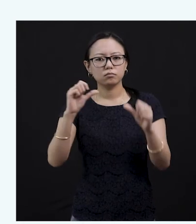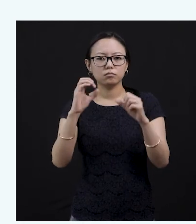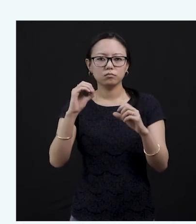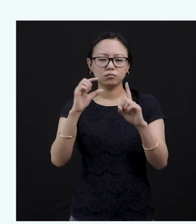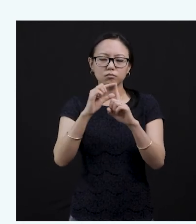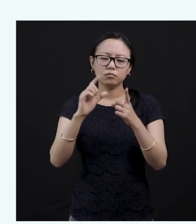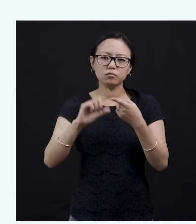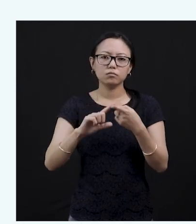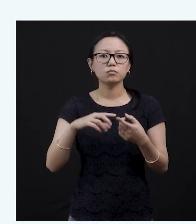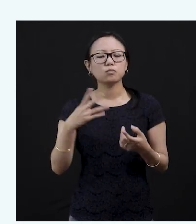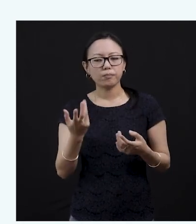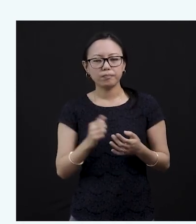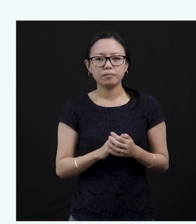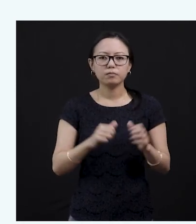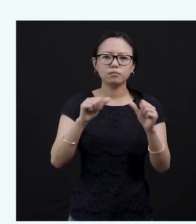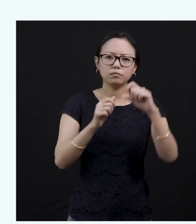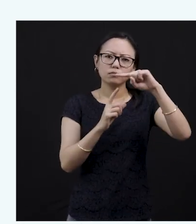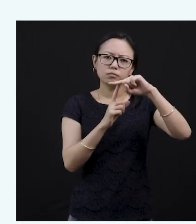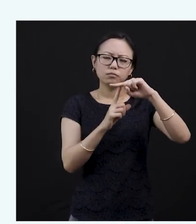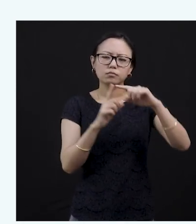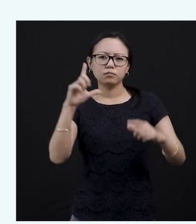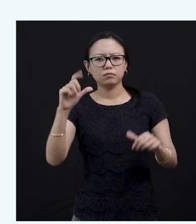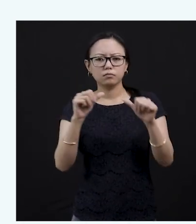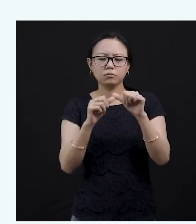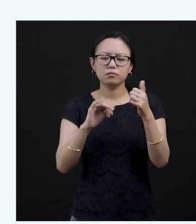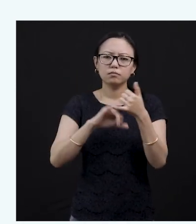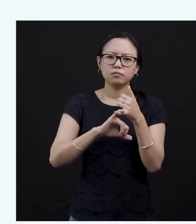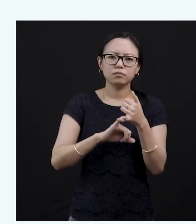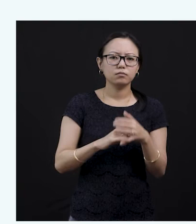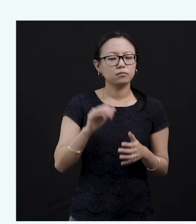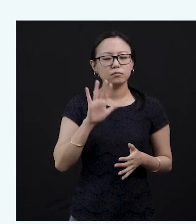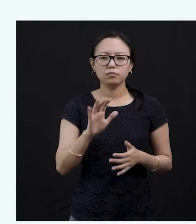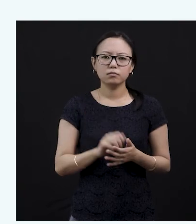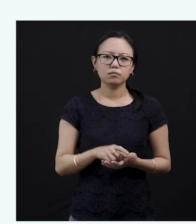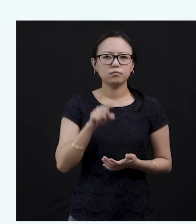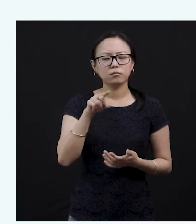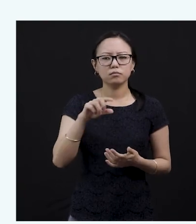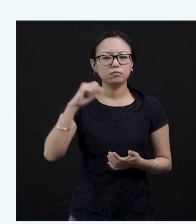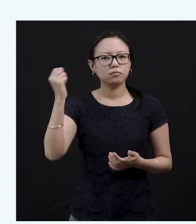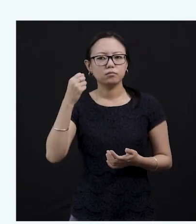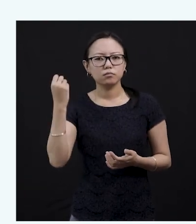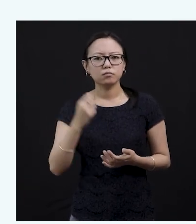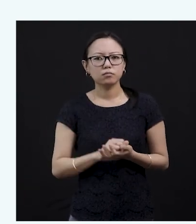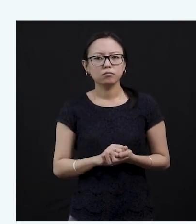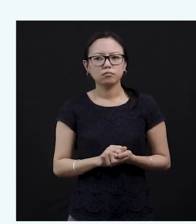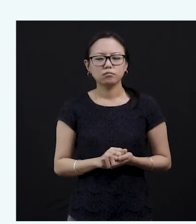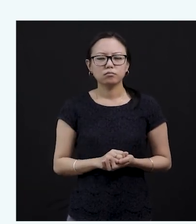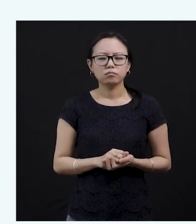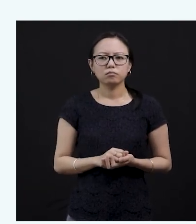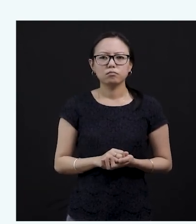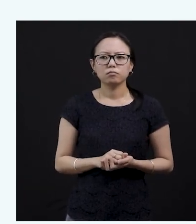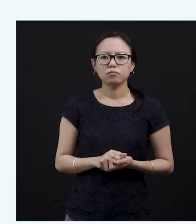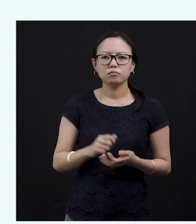atlas where there are maps, where there are longitudes and latitudes. You can also try to go and find out the